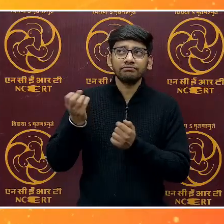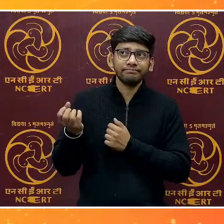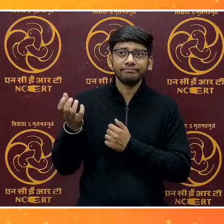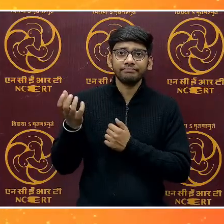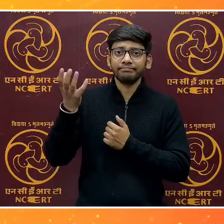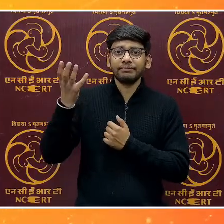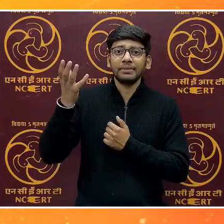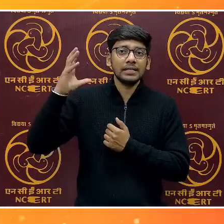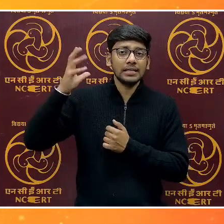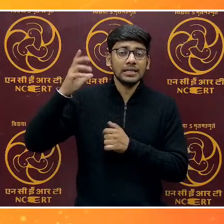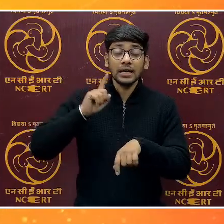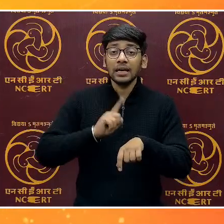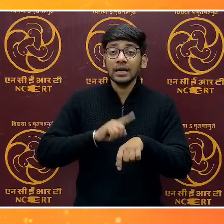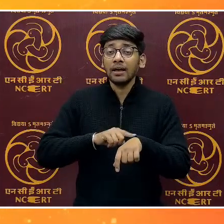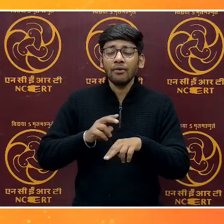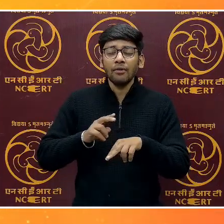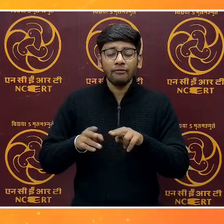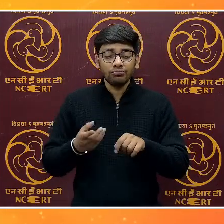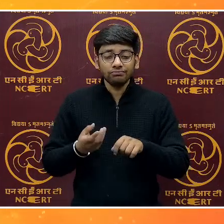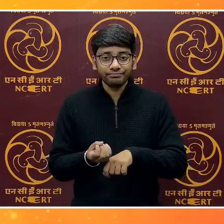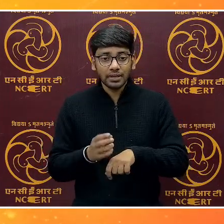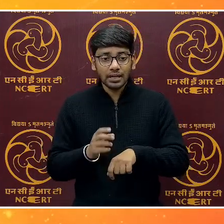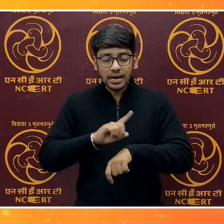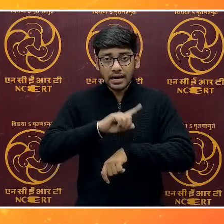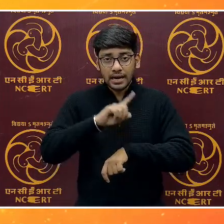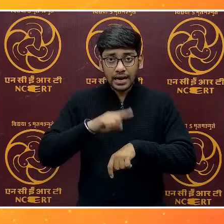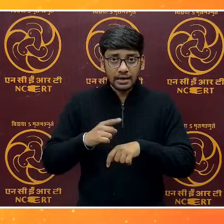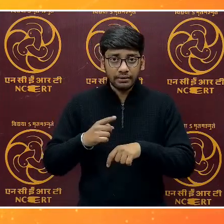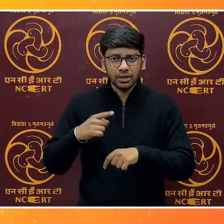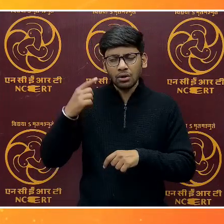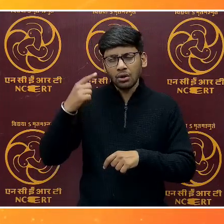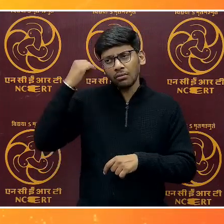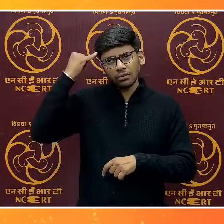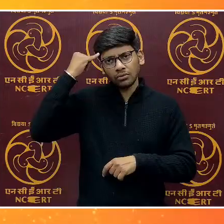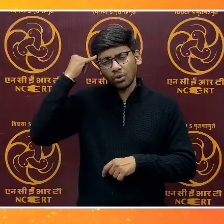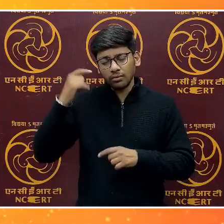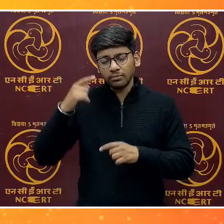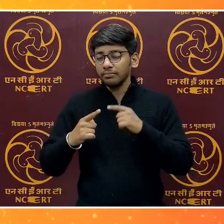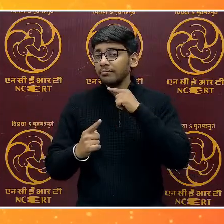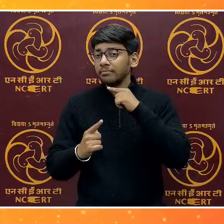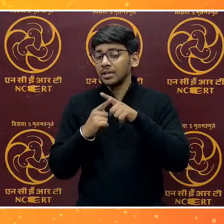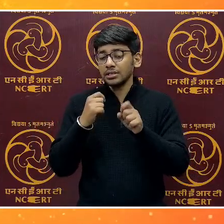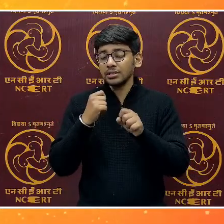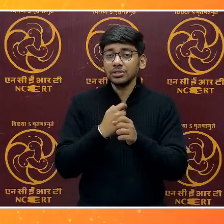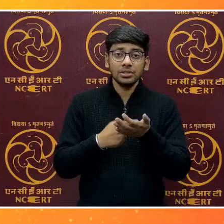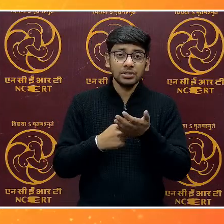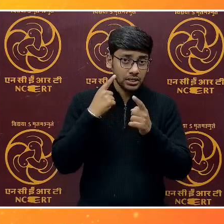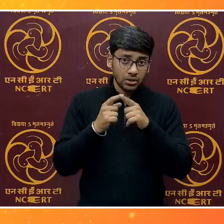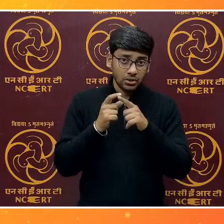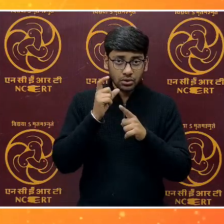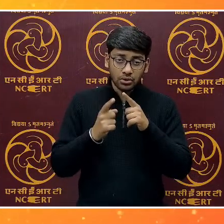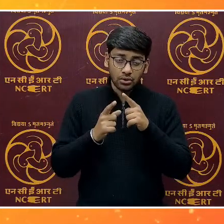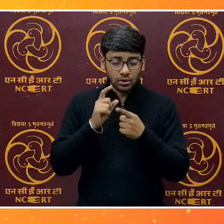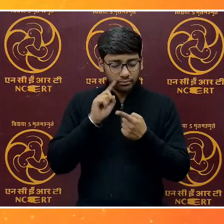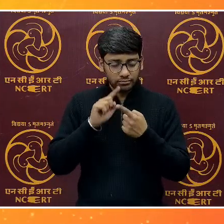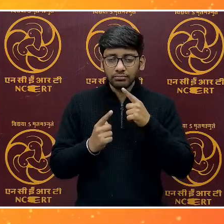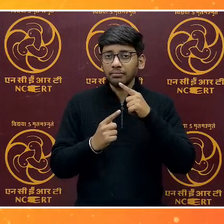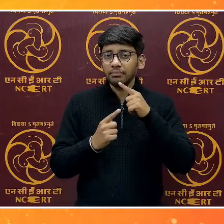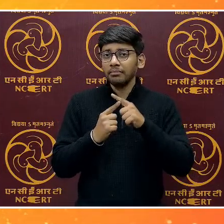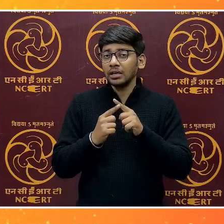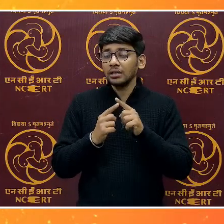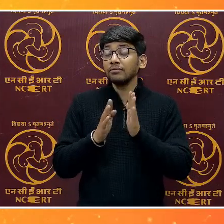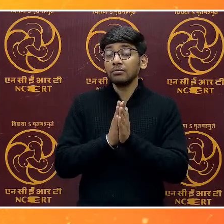up, it's a time that we kickstart our day with good thoughts, with gratitude as ma'am mentioned, and of course with a